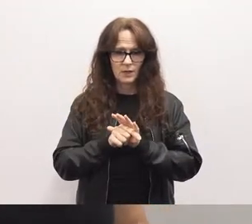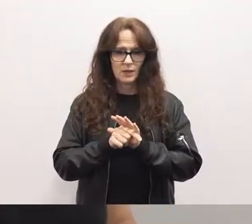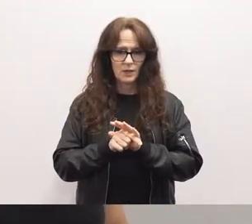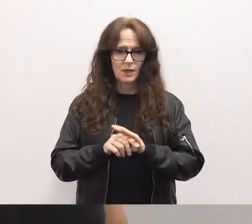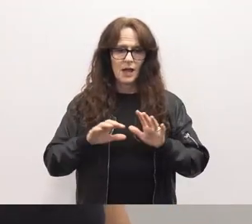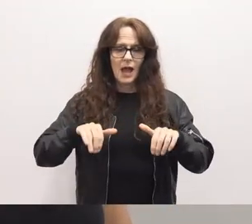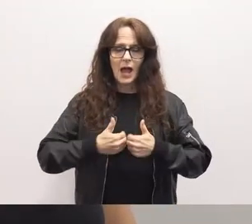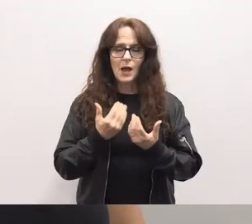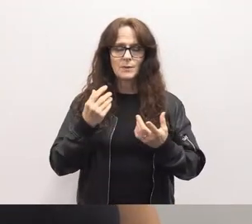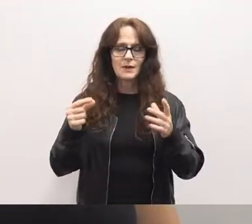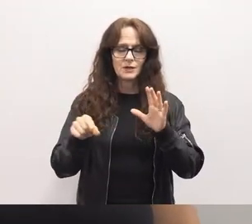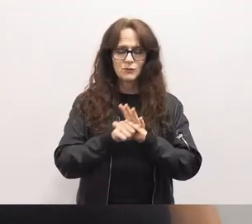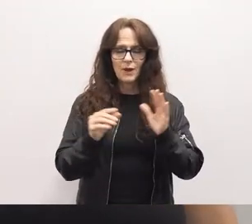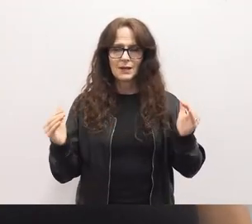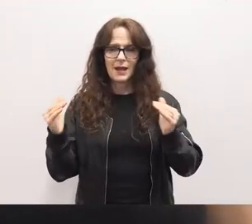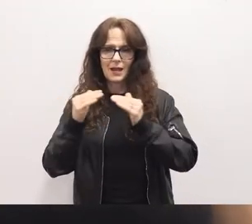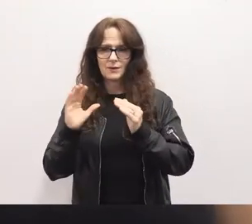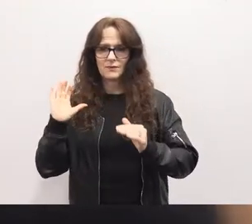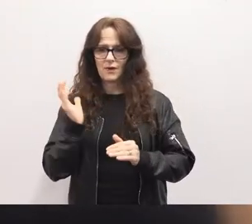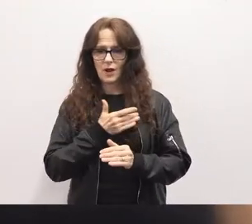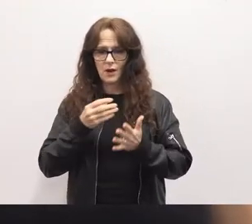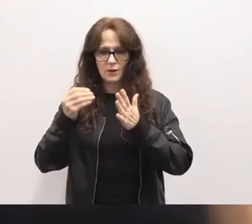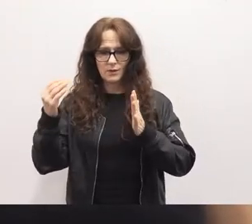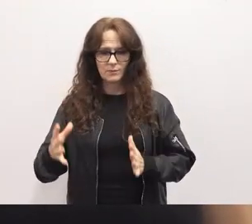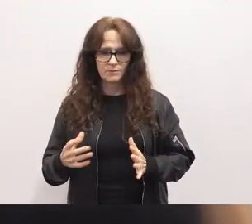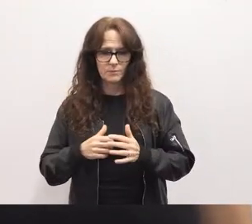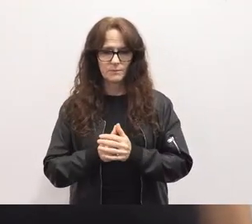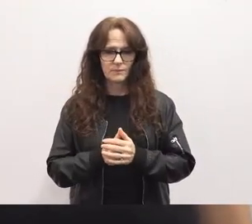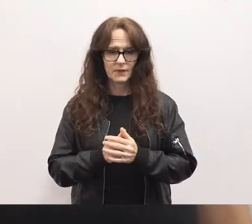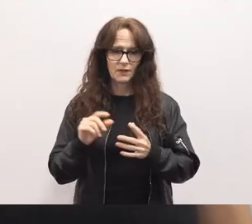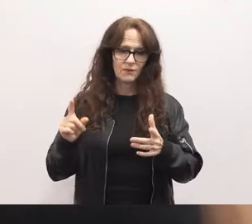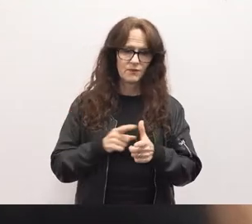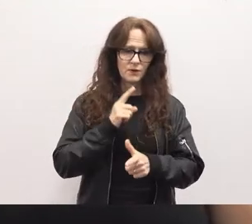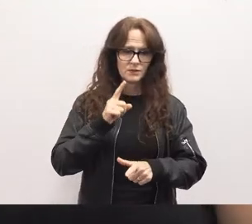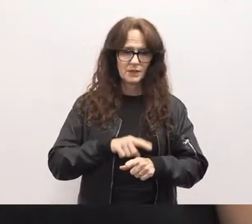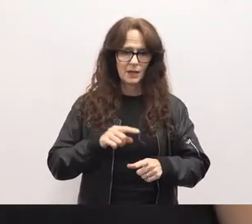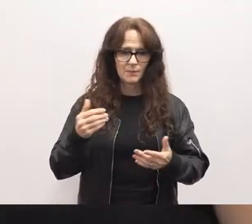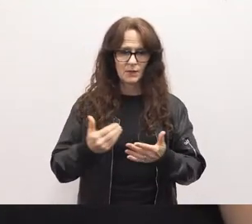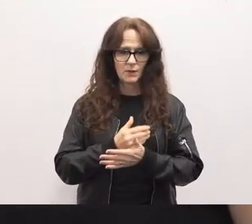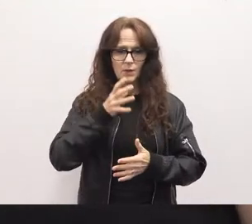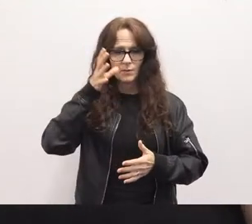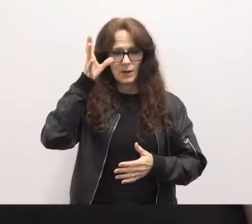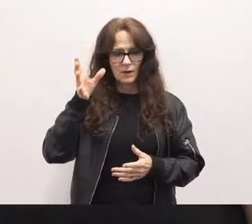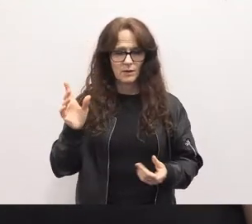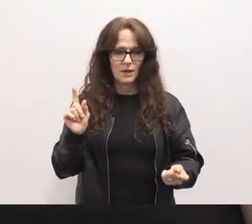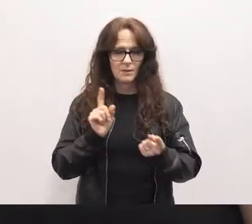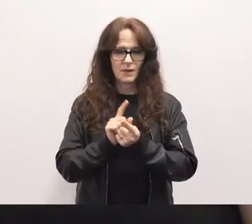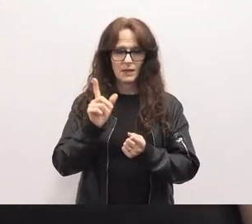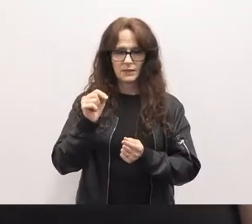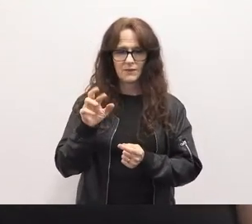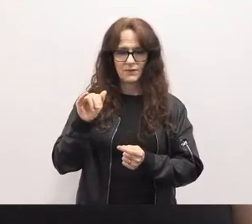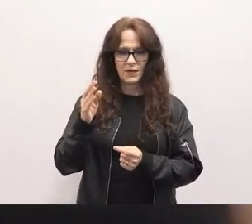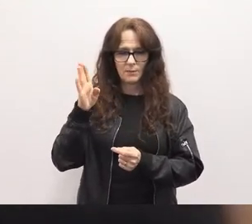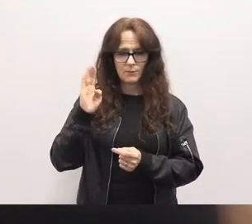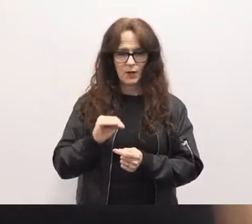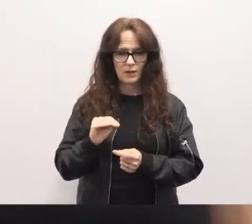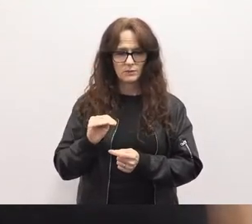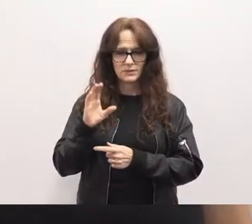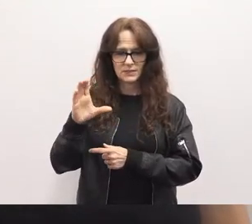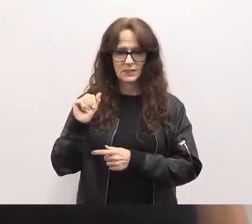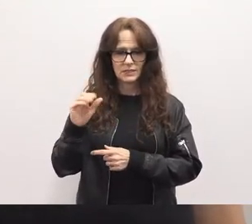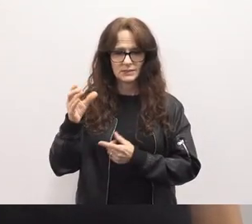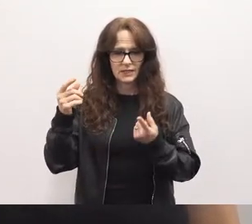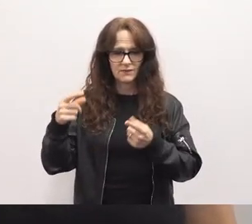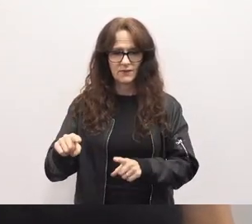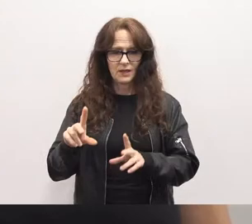equity for our kiddos? The first time I stepped into LBUSD as a new parent and I met Dr. Tiffany Brown during one of CAC events,